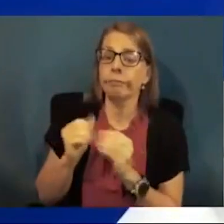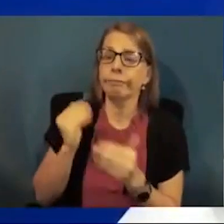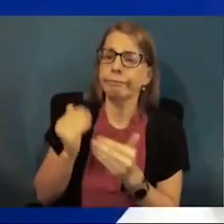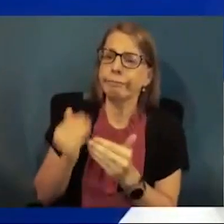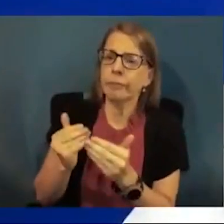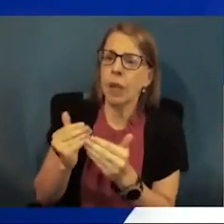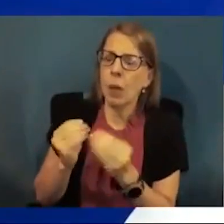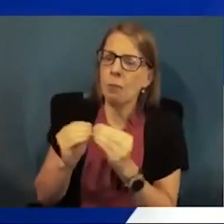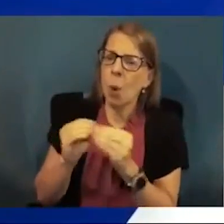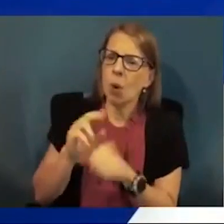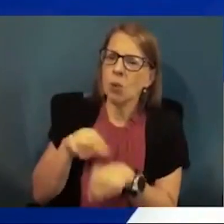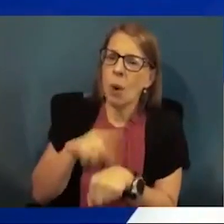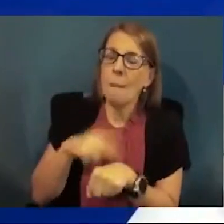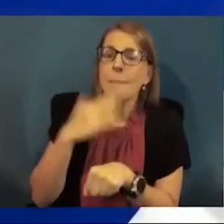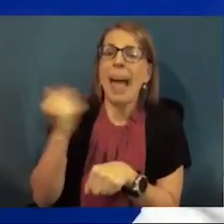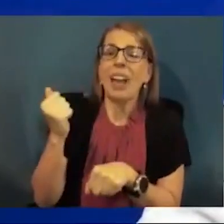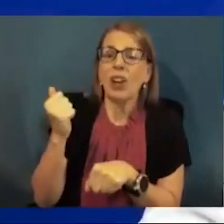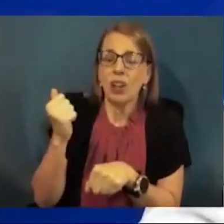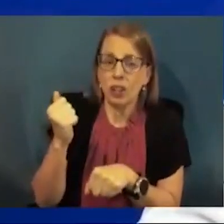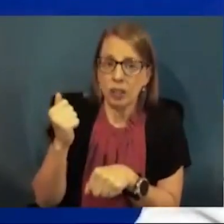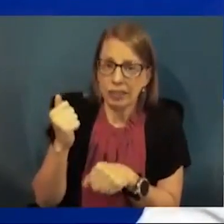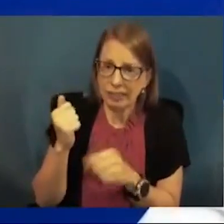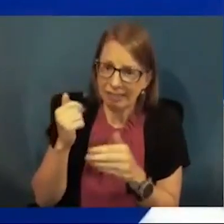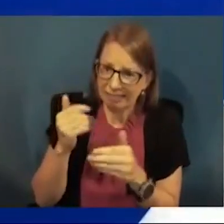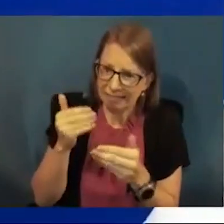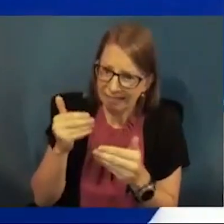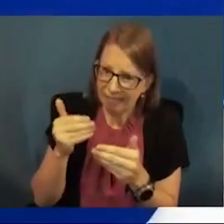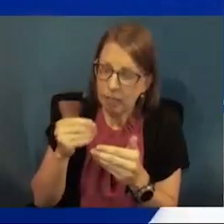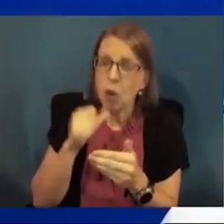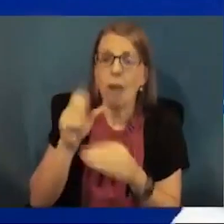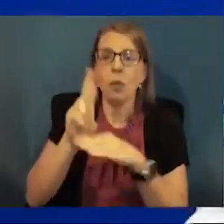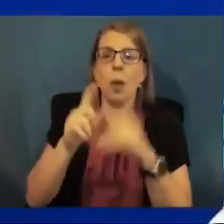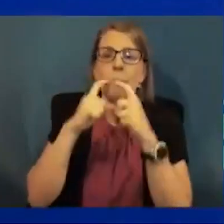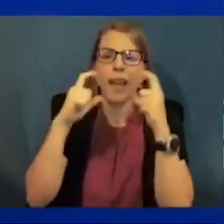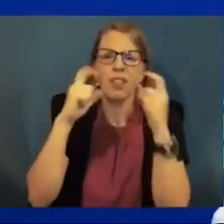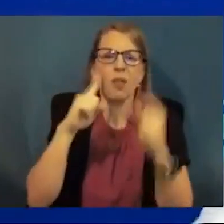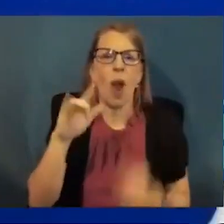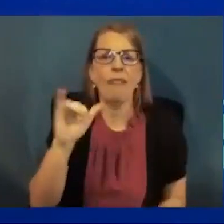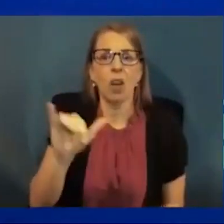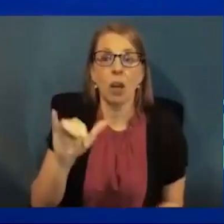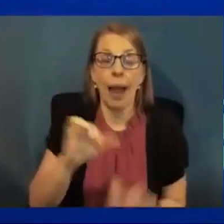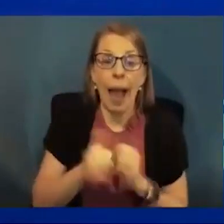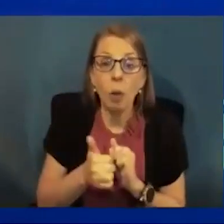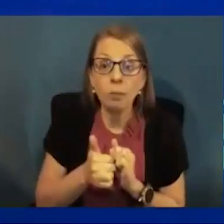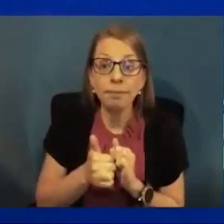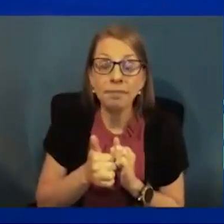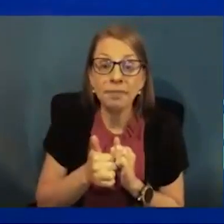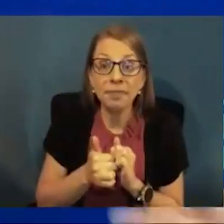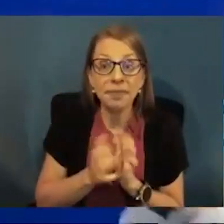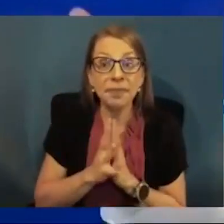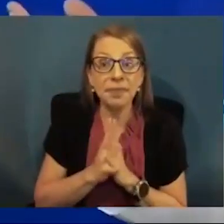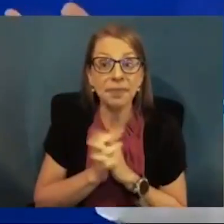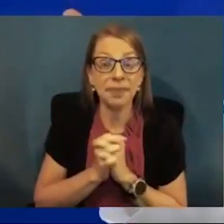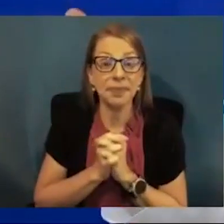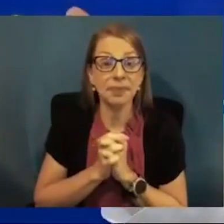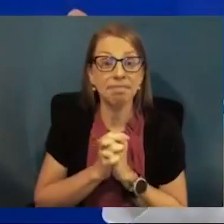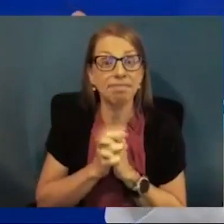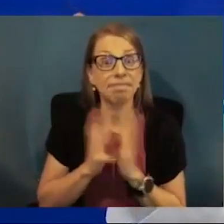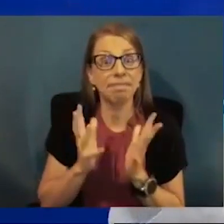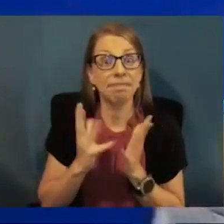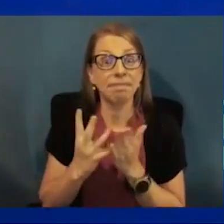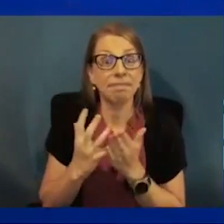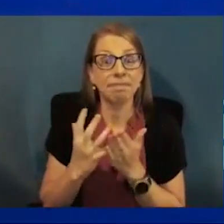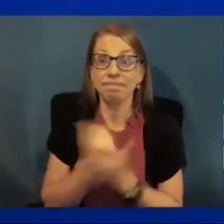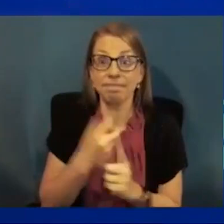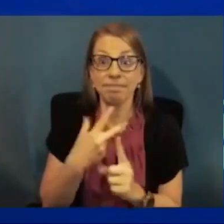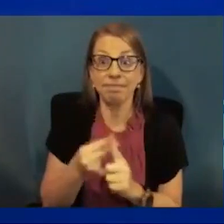better than we are. Mm-hmm. We really don't have to wear masks forever, but there's one way to do it. Yeah. Get vaccinated, Vaccinate.